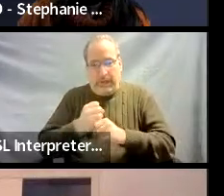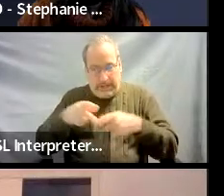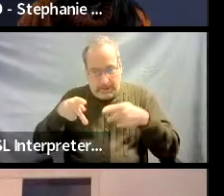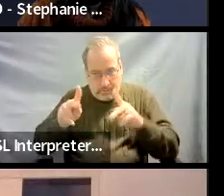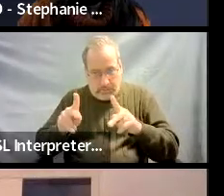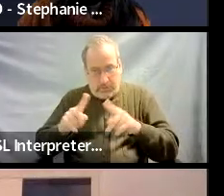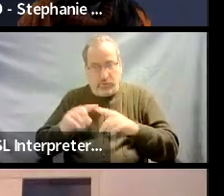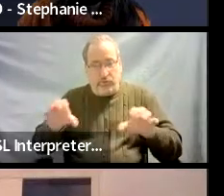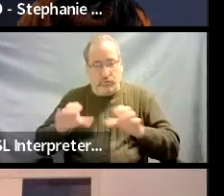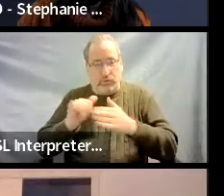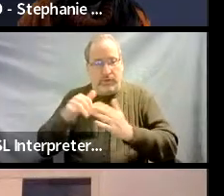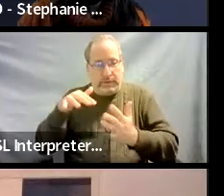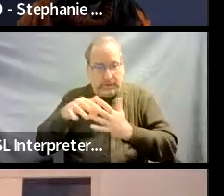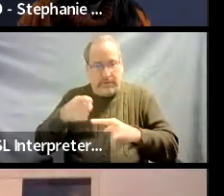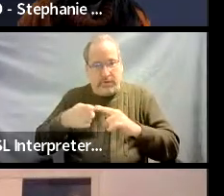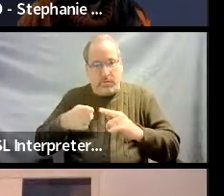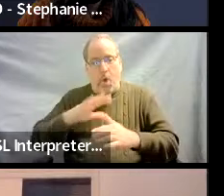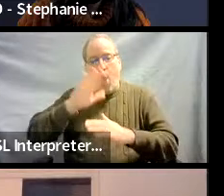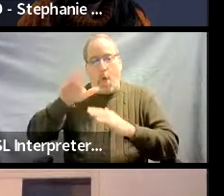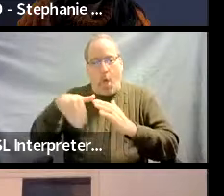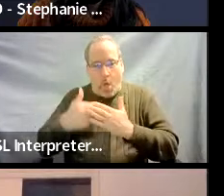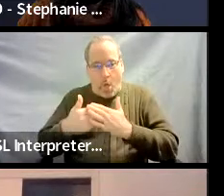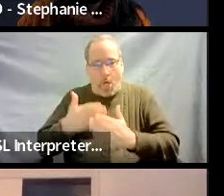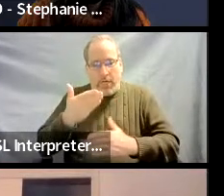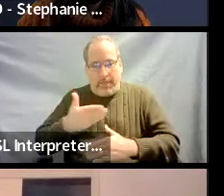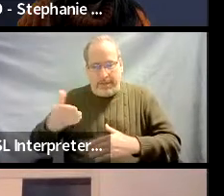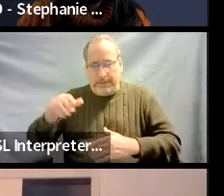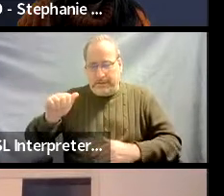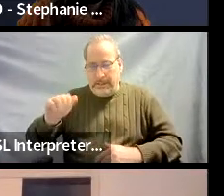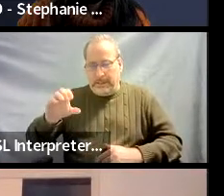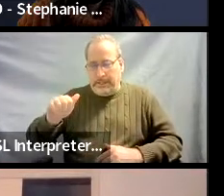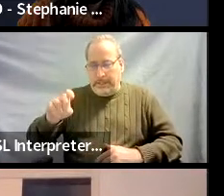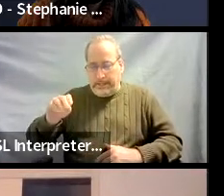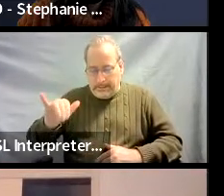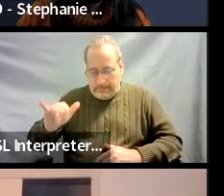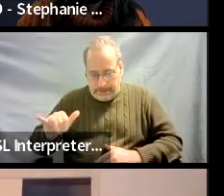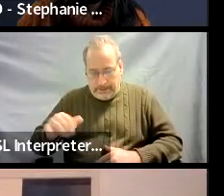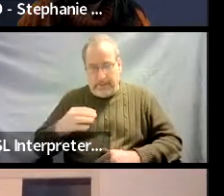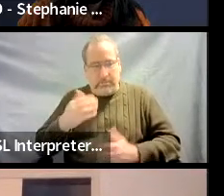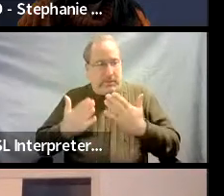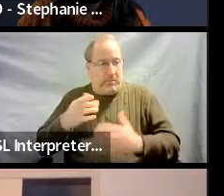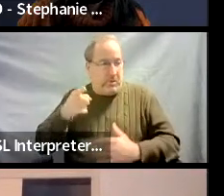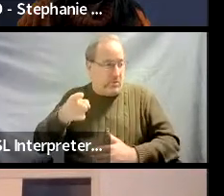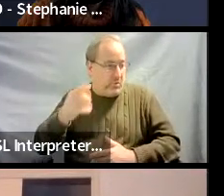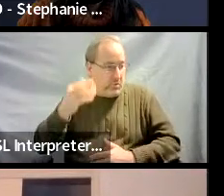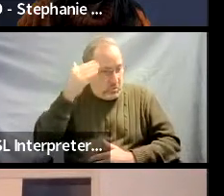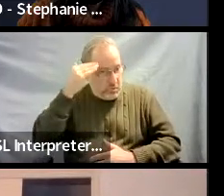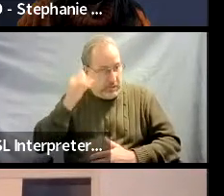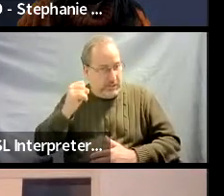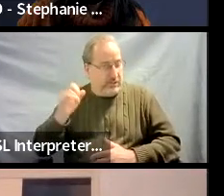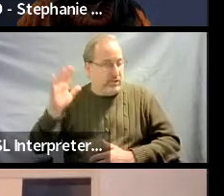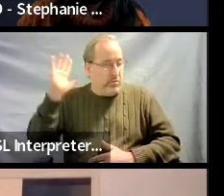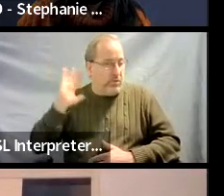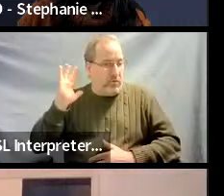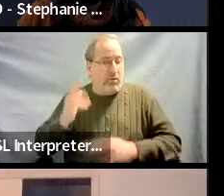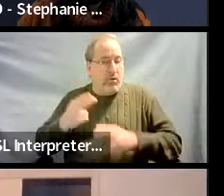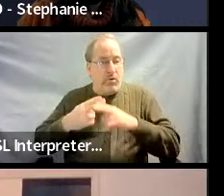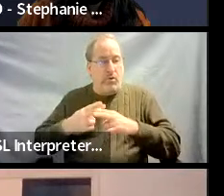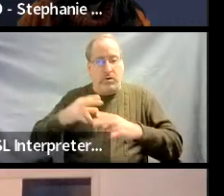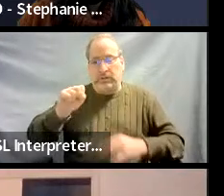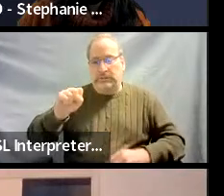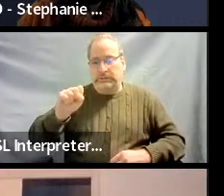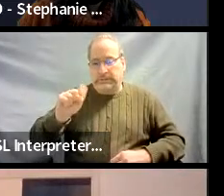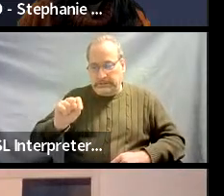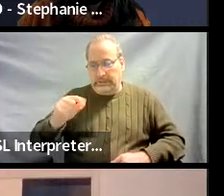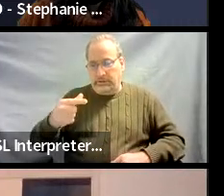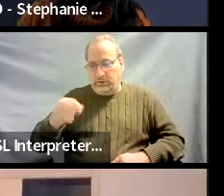the study from All Saints Academy, which many of you probably know is formerly known as St.